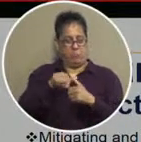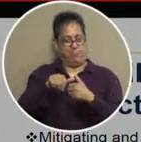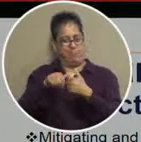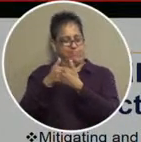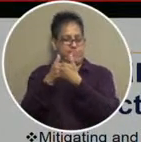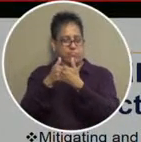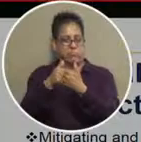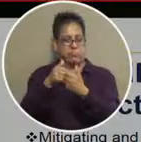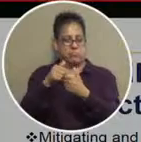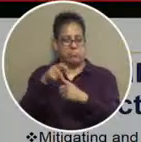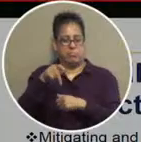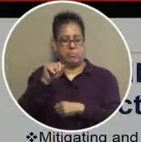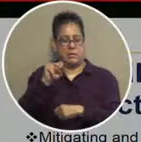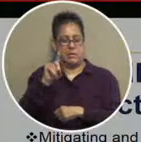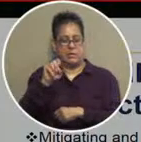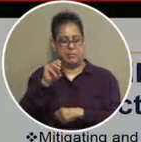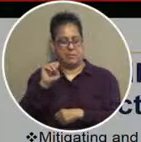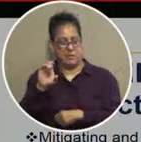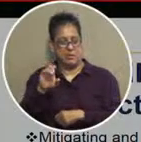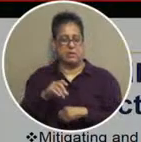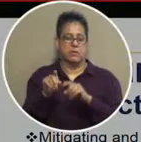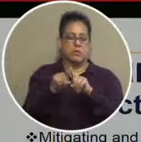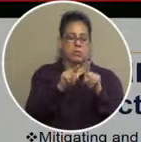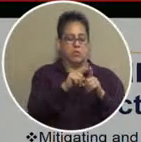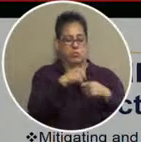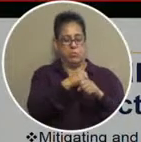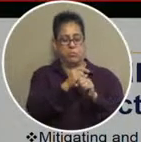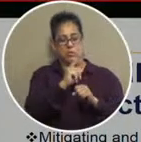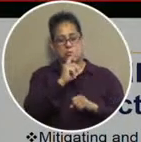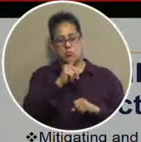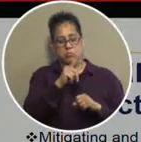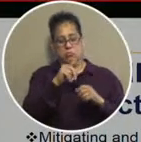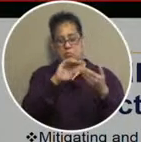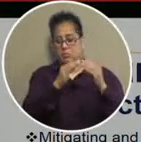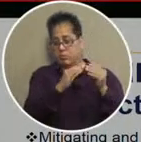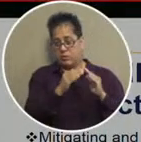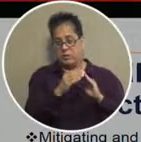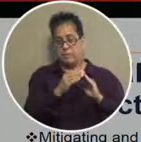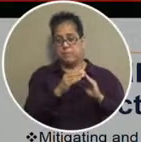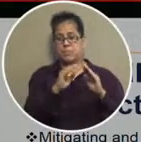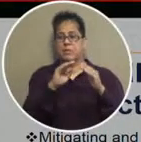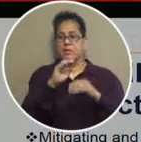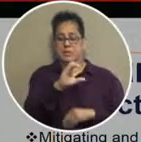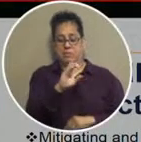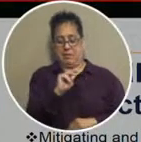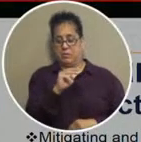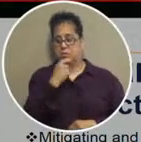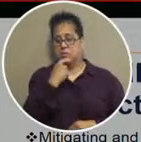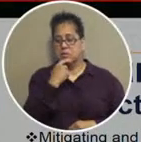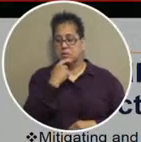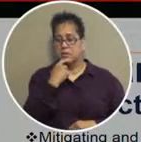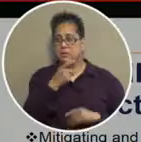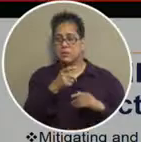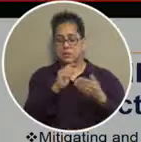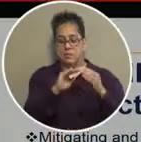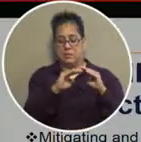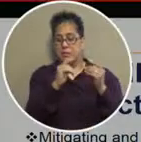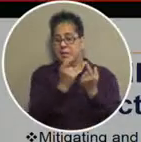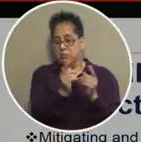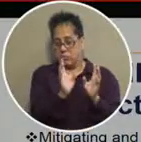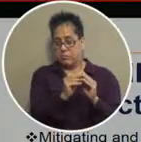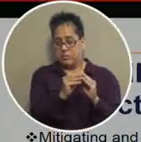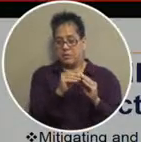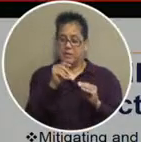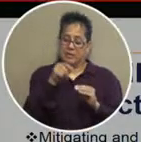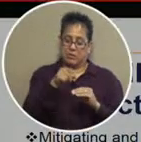pandemic. Developing strategies to ensure economic vitality of our community. The city manager stated in previous city council meetings that